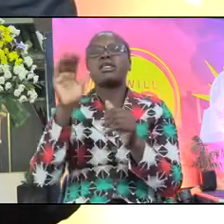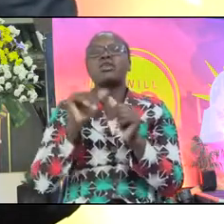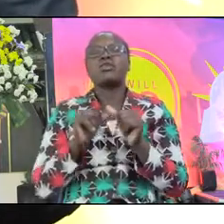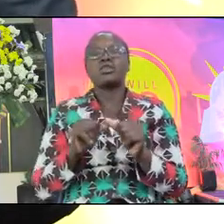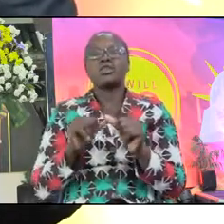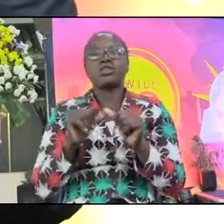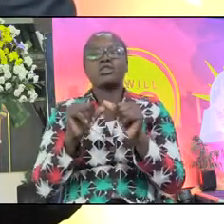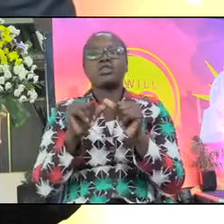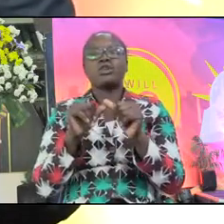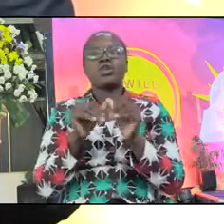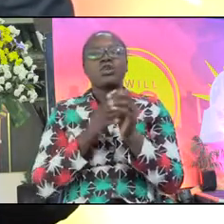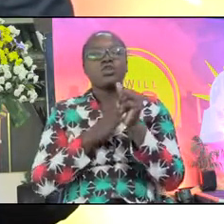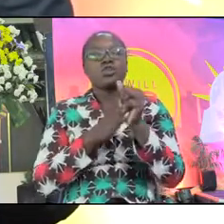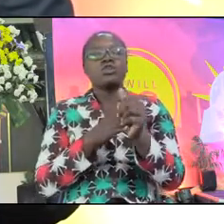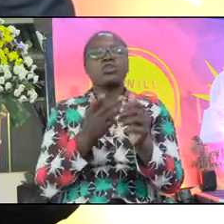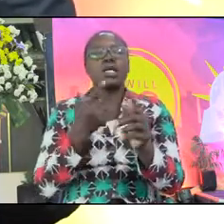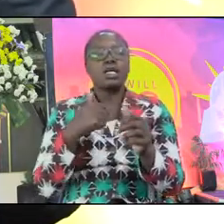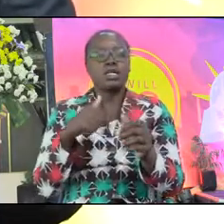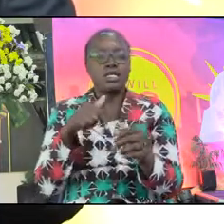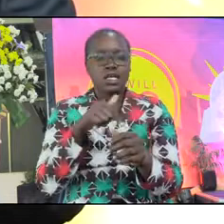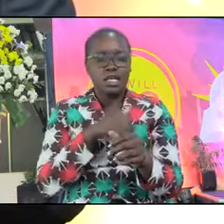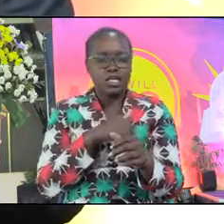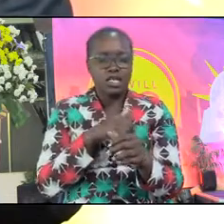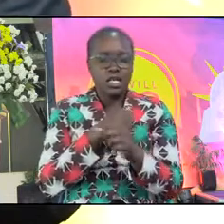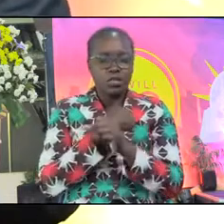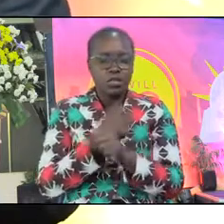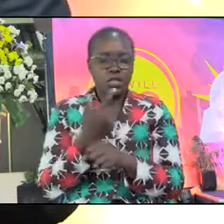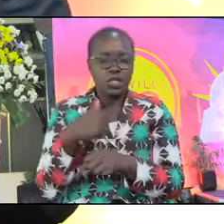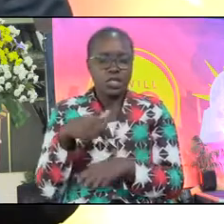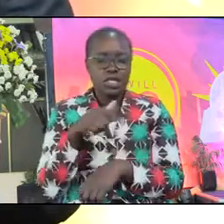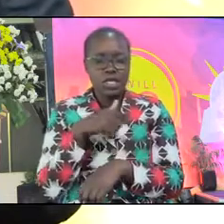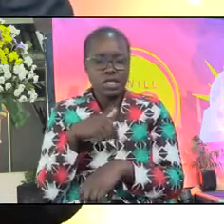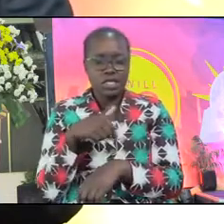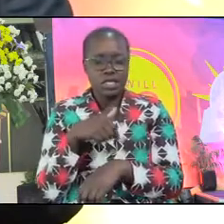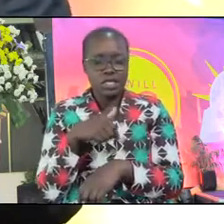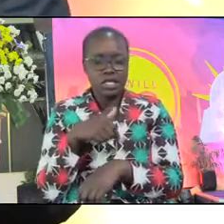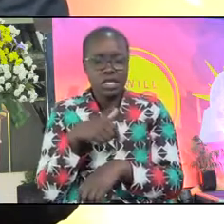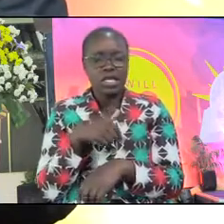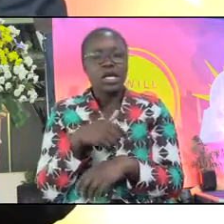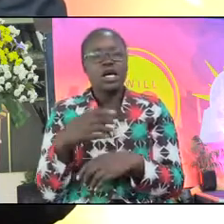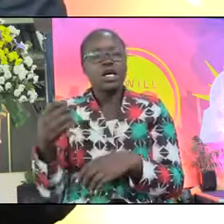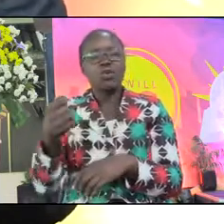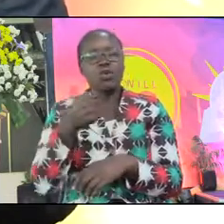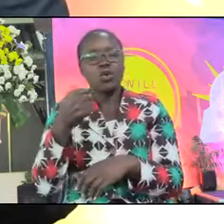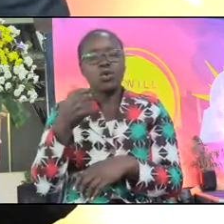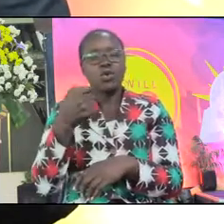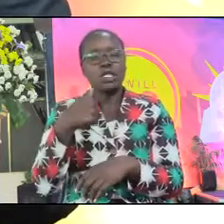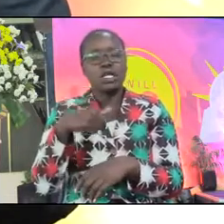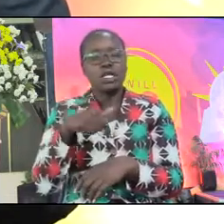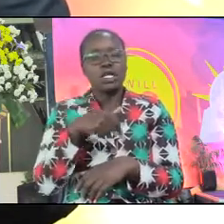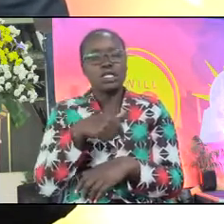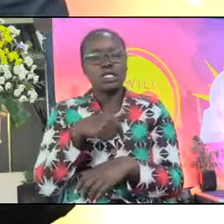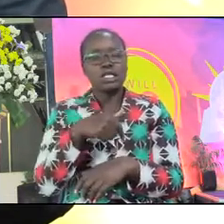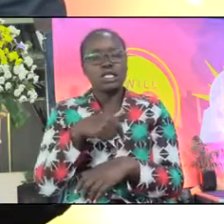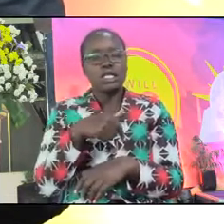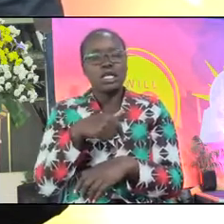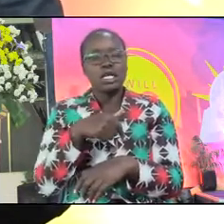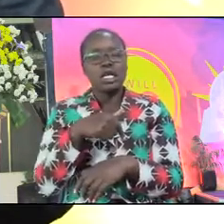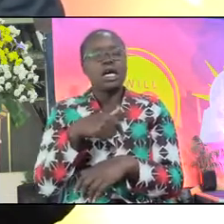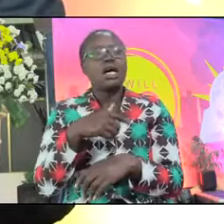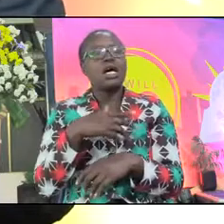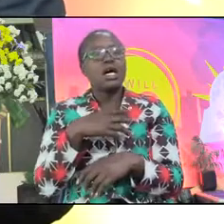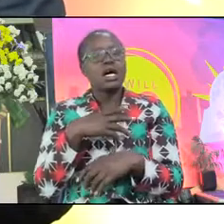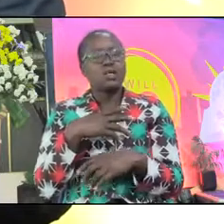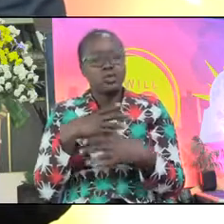continue to guide us and protect us and hold us and